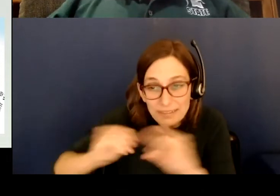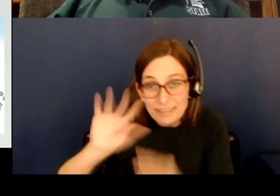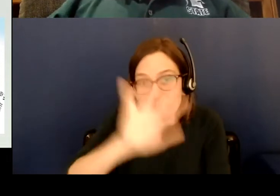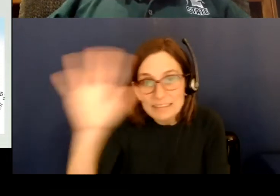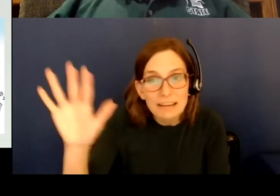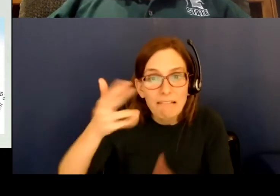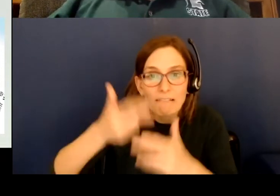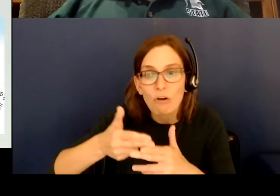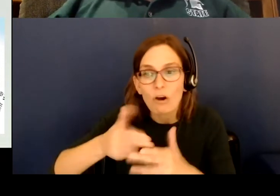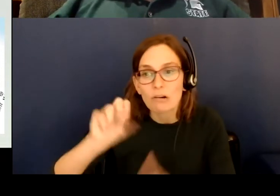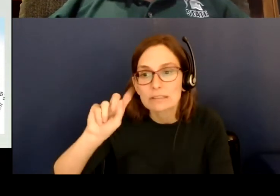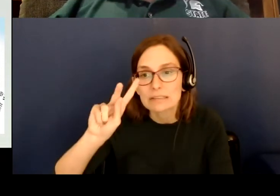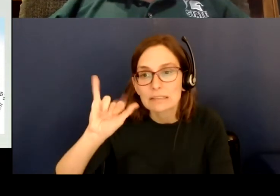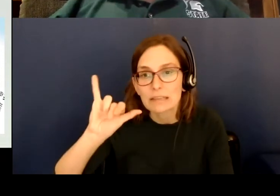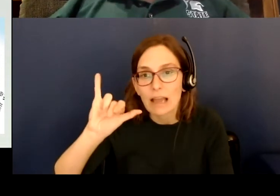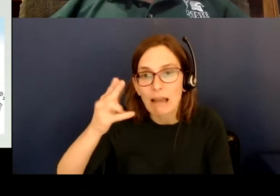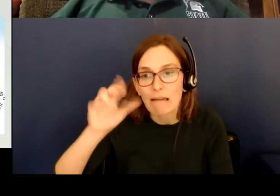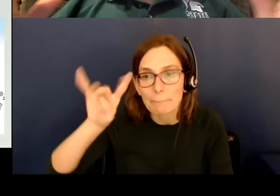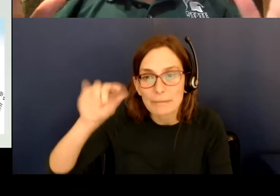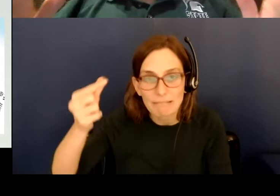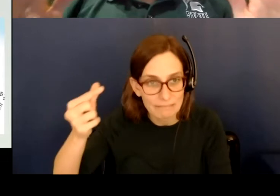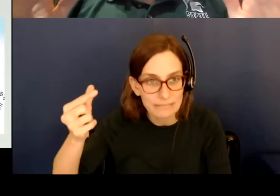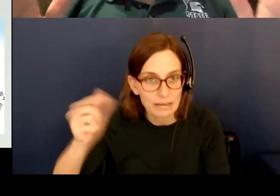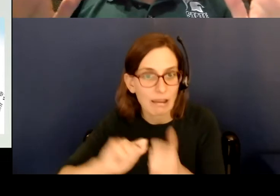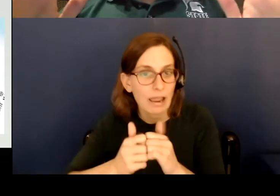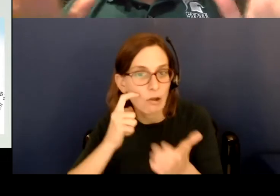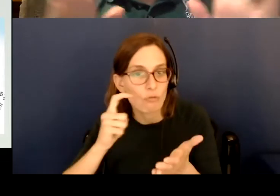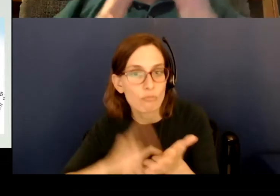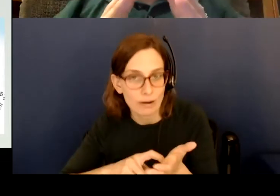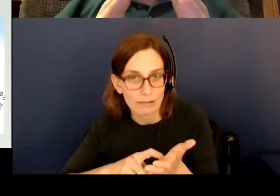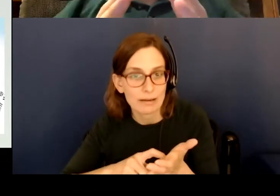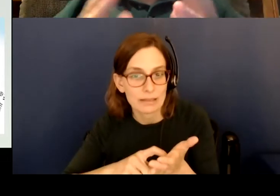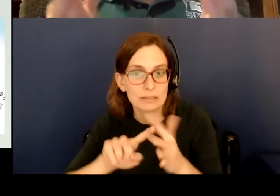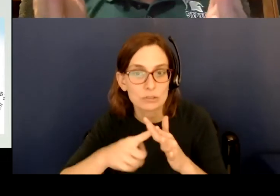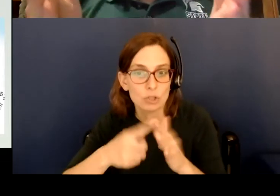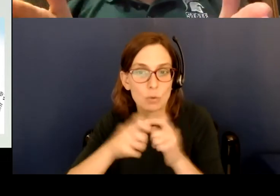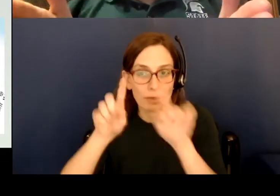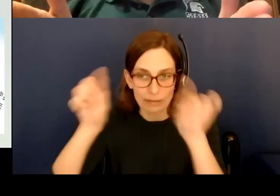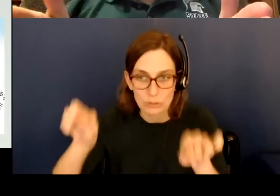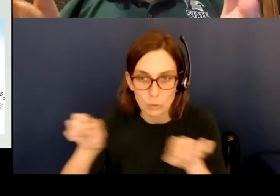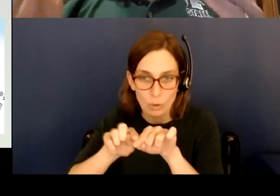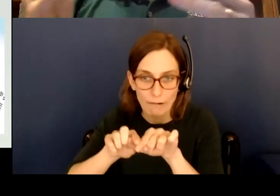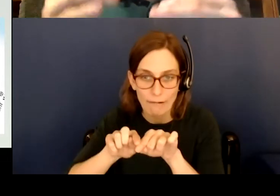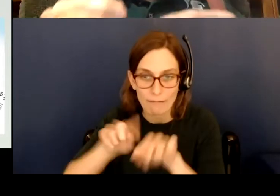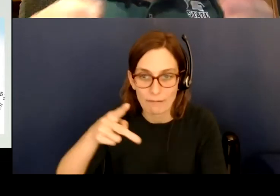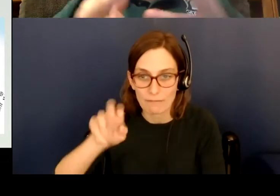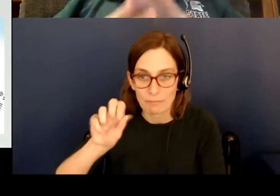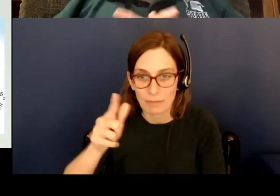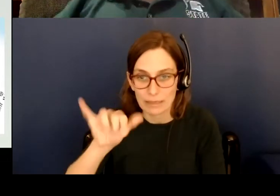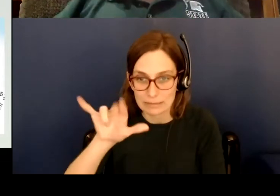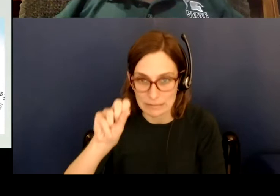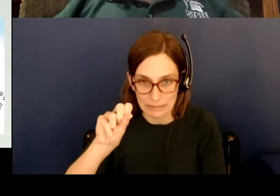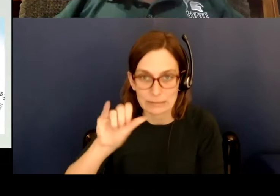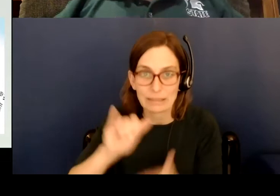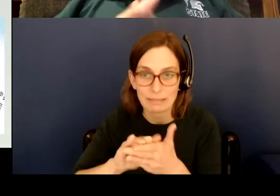hopping. This is how you recognize constellations, and it all starts with the Great Square of Pegasus. That's an asterism within the